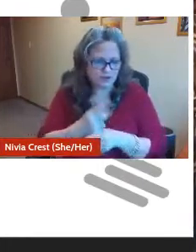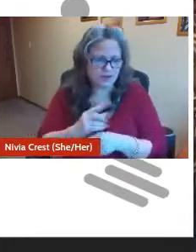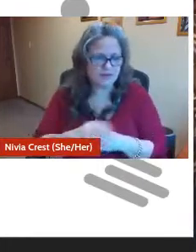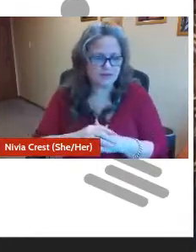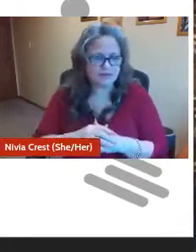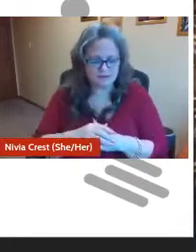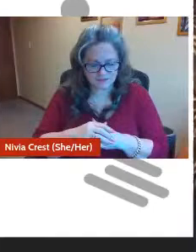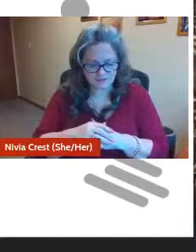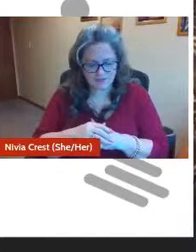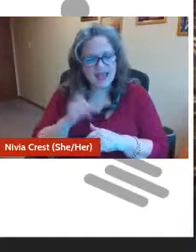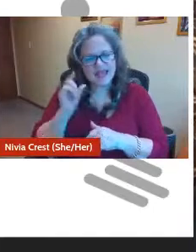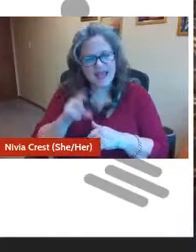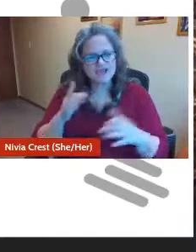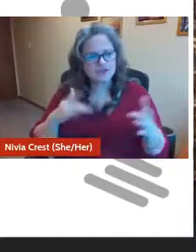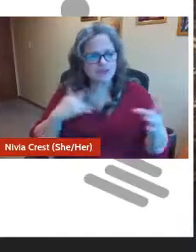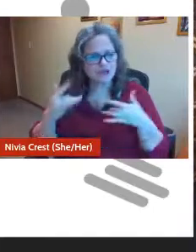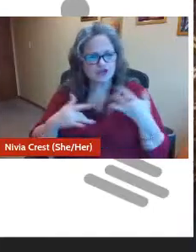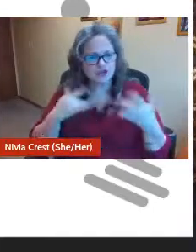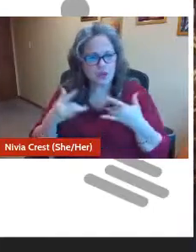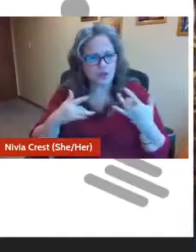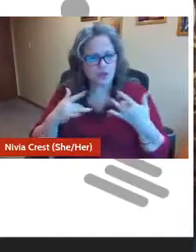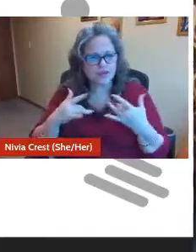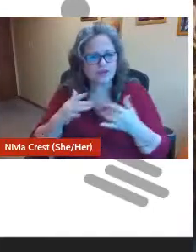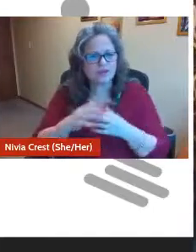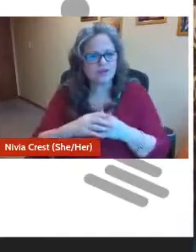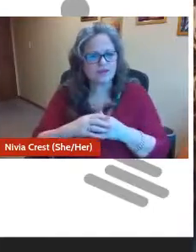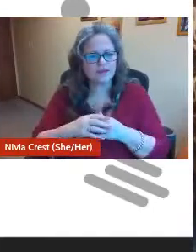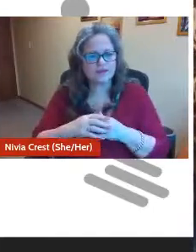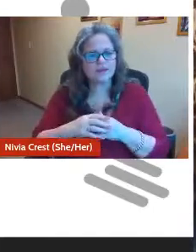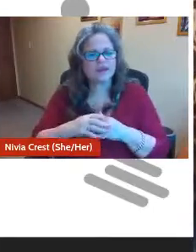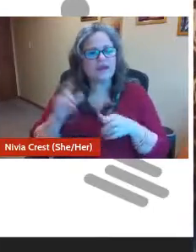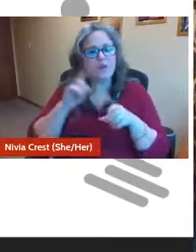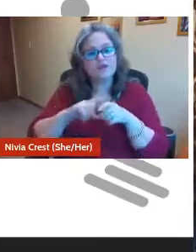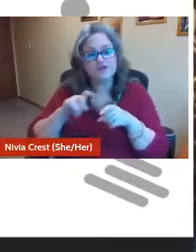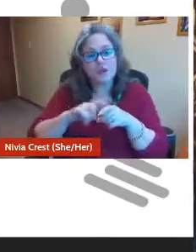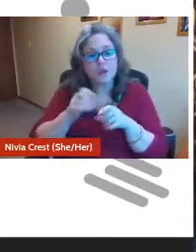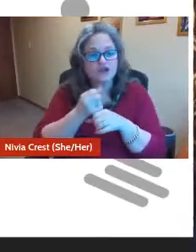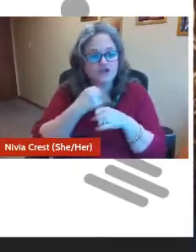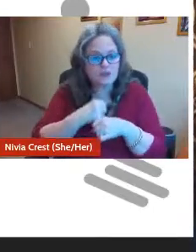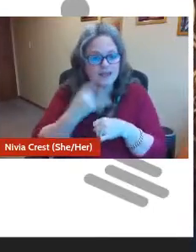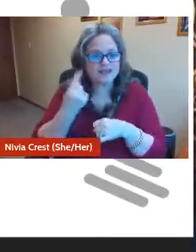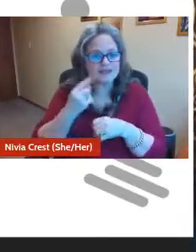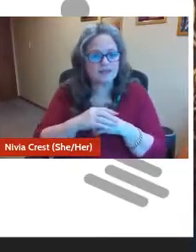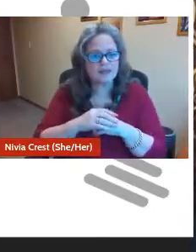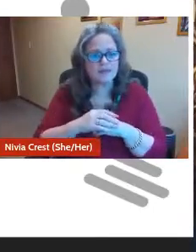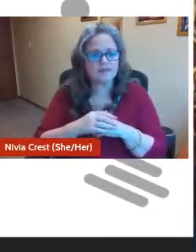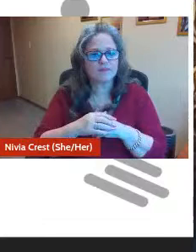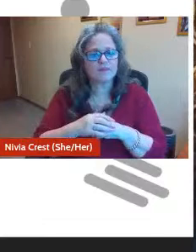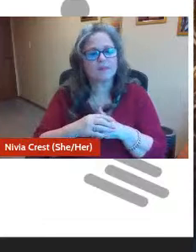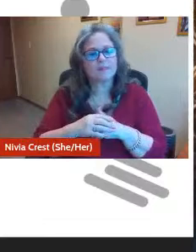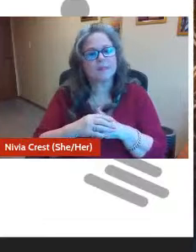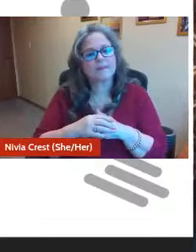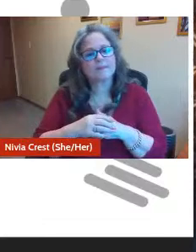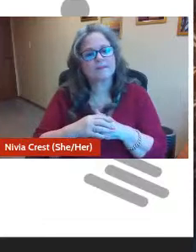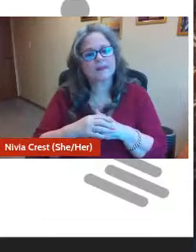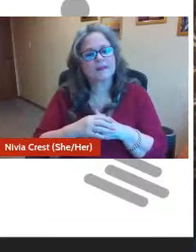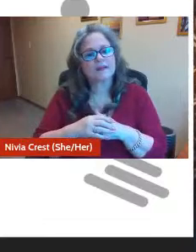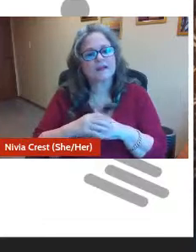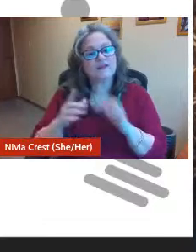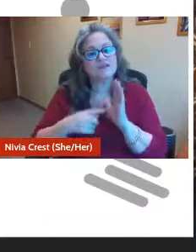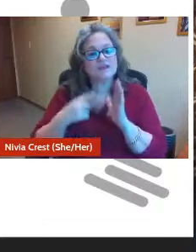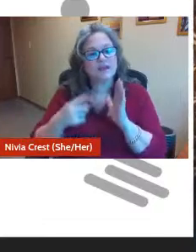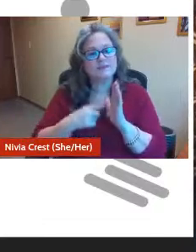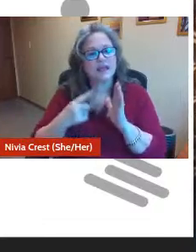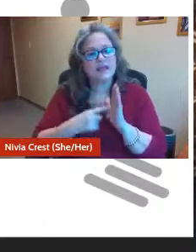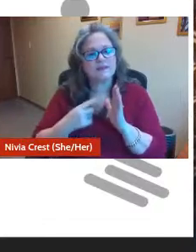Mm-hmm. Yeah, it has to be a joy in doing sewing when you make it, because there are times that we're